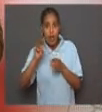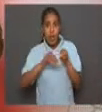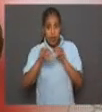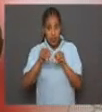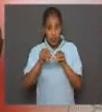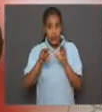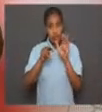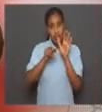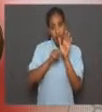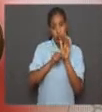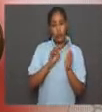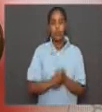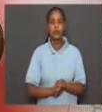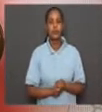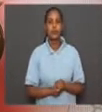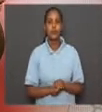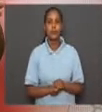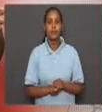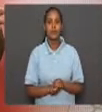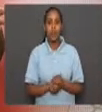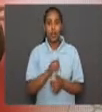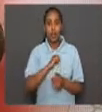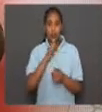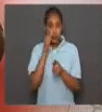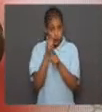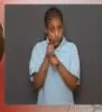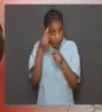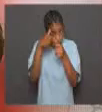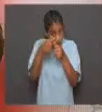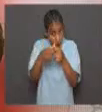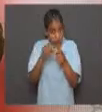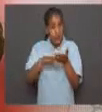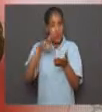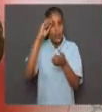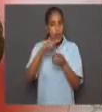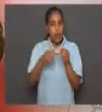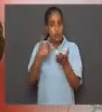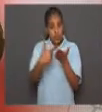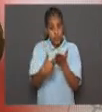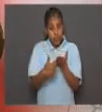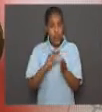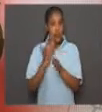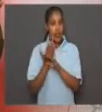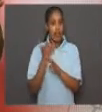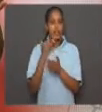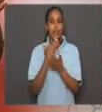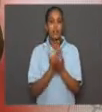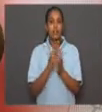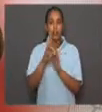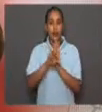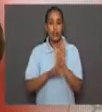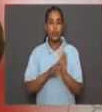acts as the cathode. I am sure you remember learning about this in our last